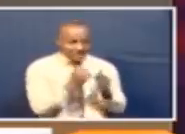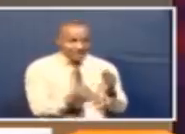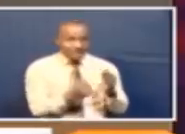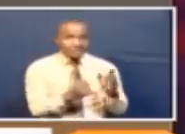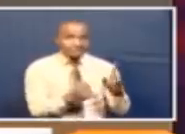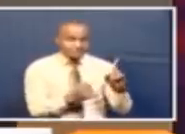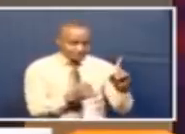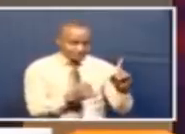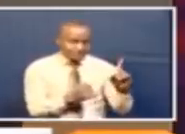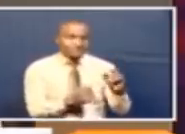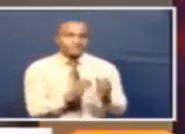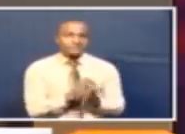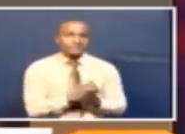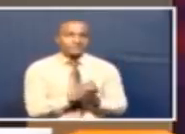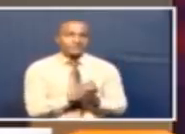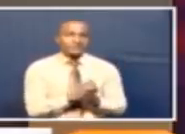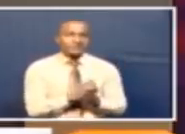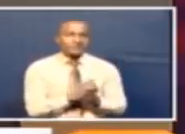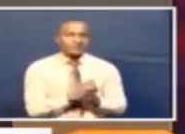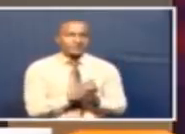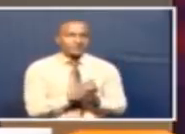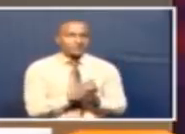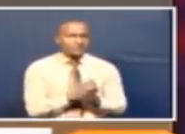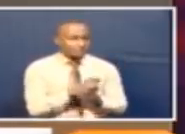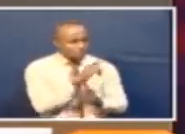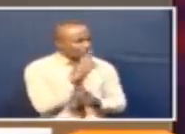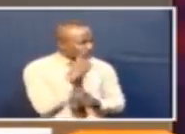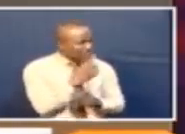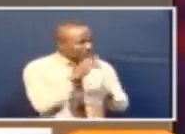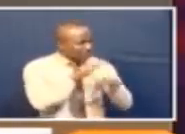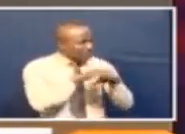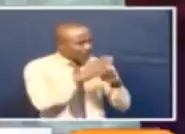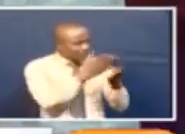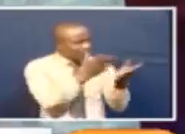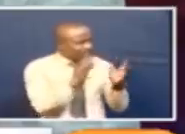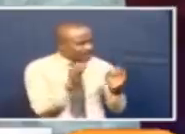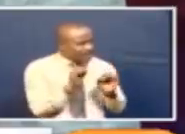finally, there's no positive you can draw from this.